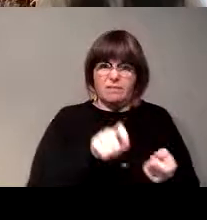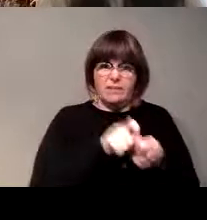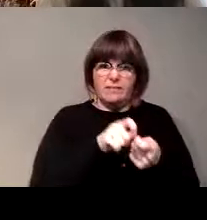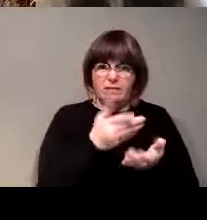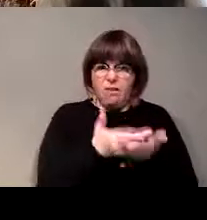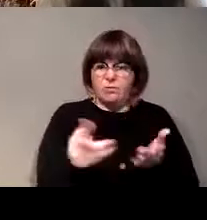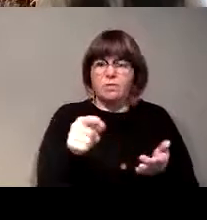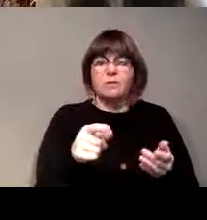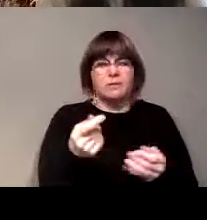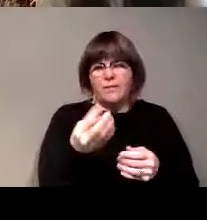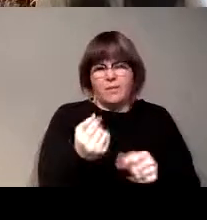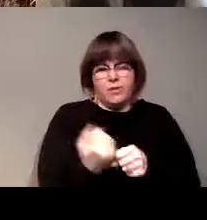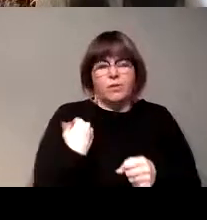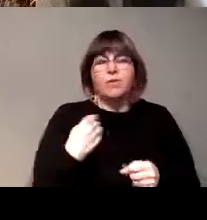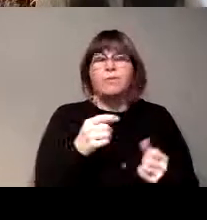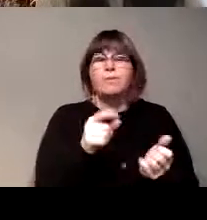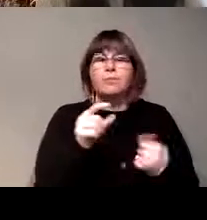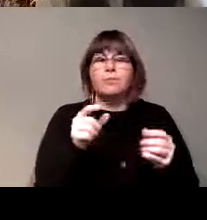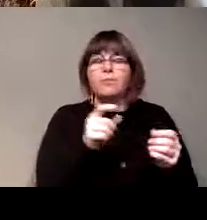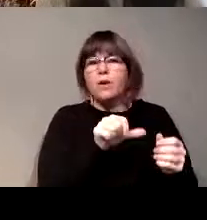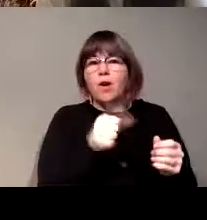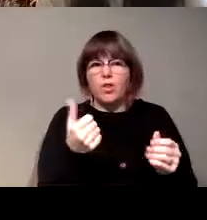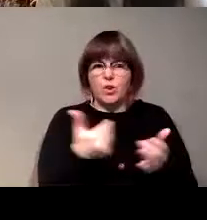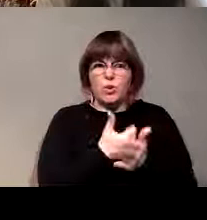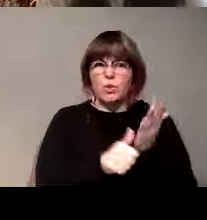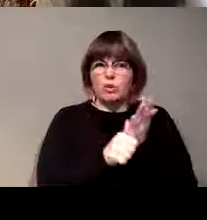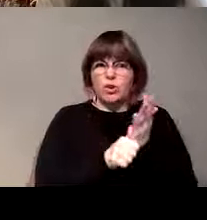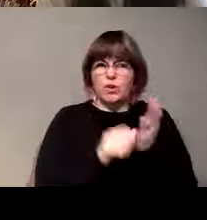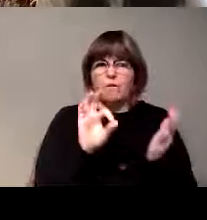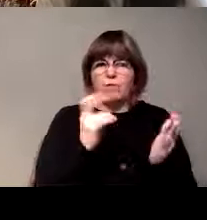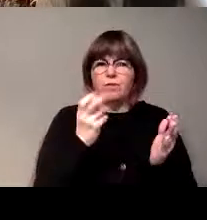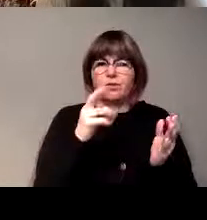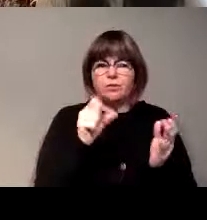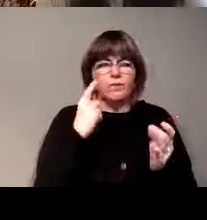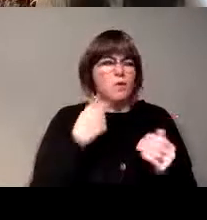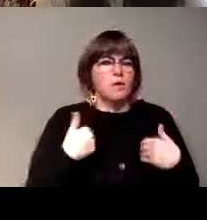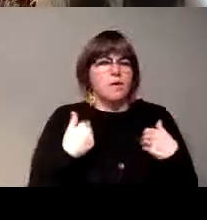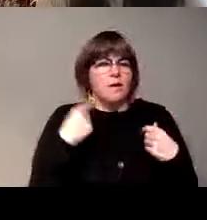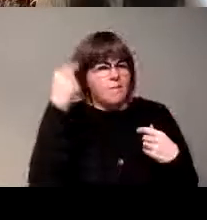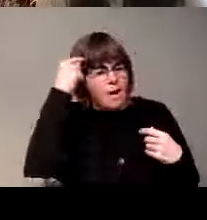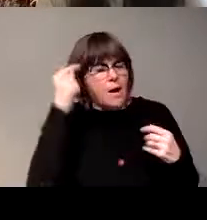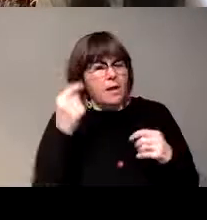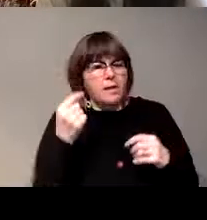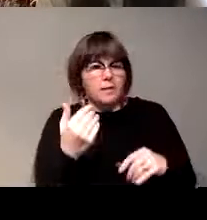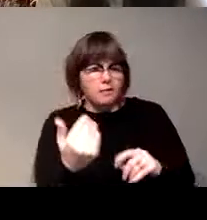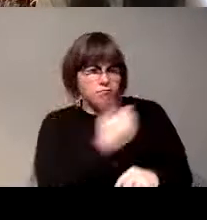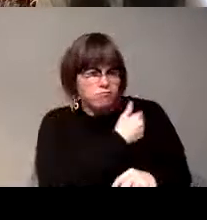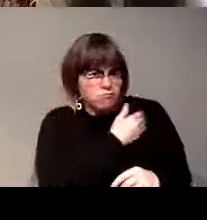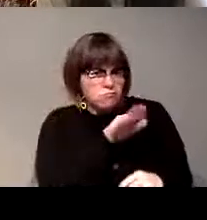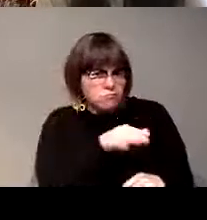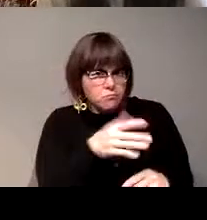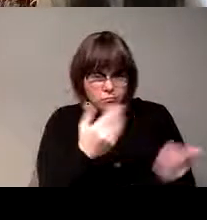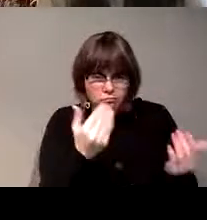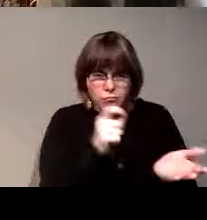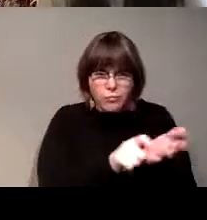ago, the editors of a new journal at the time, Frontiers for Young Minds, approached us to write the